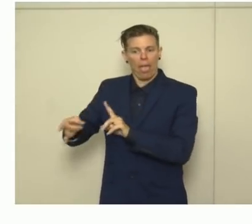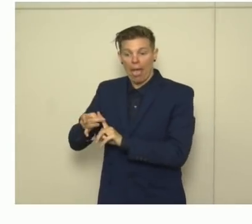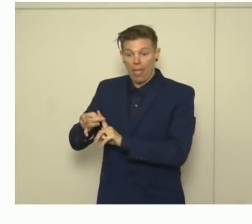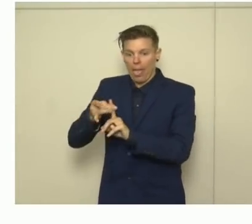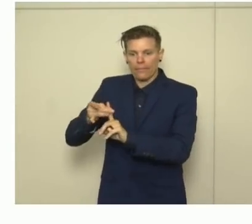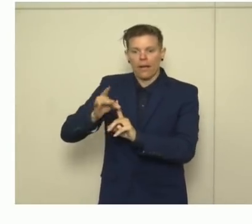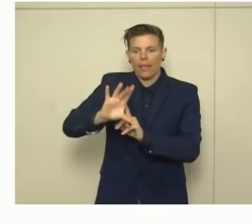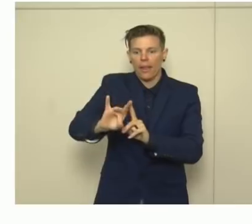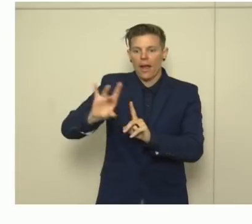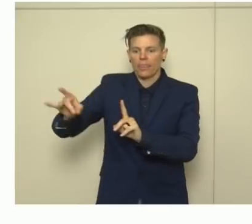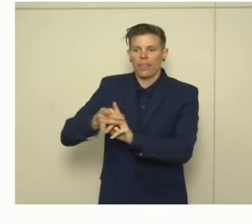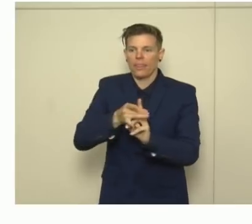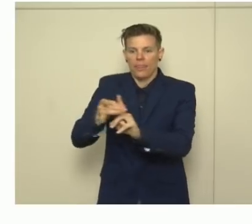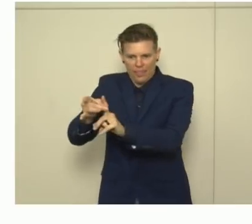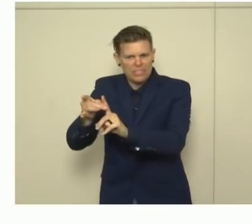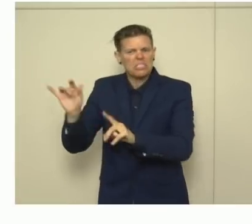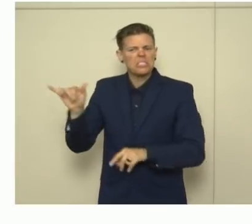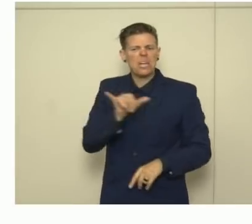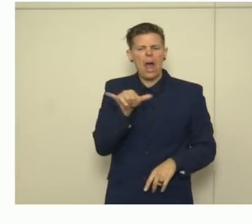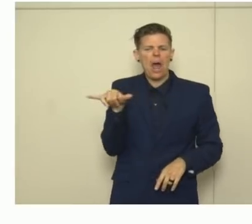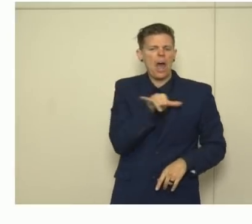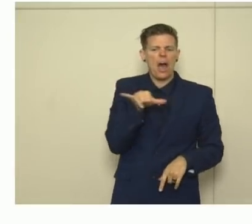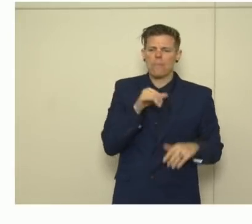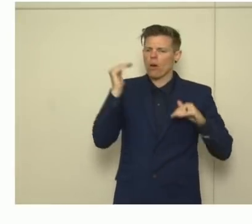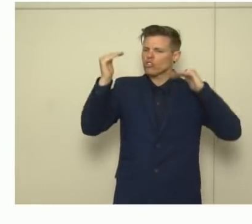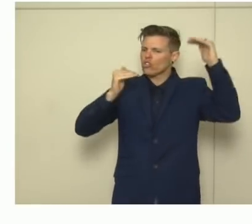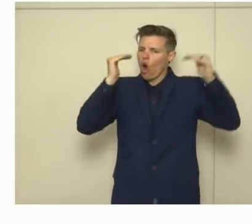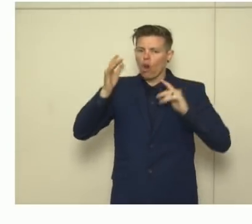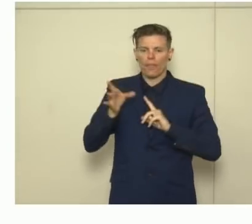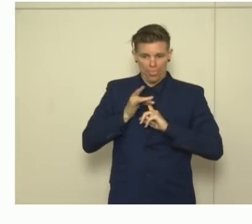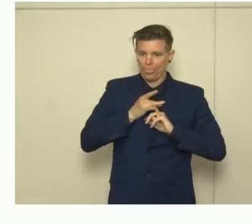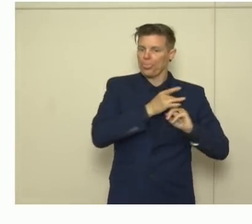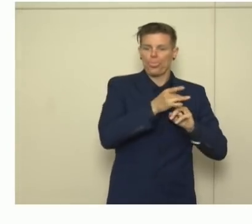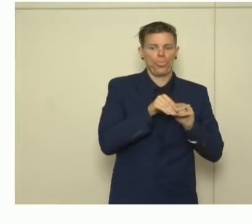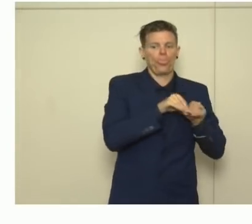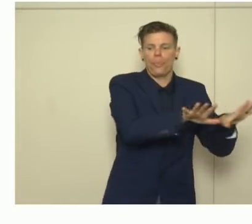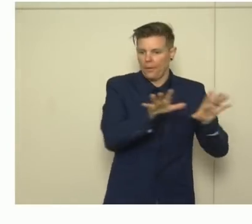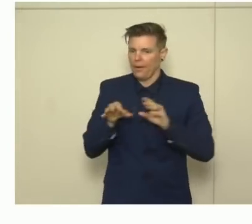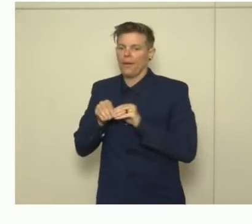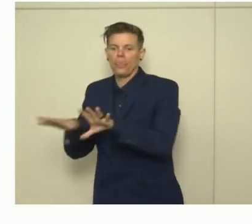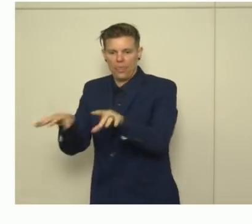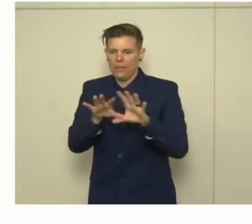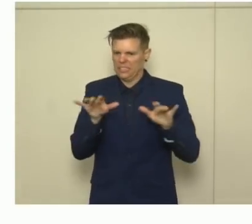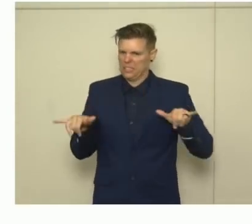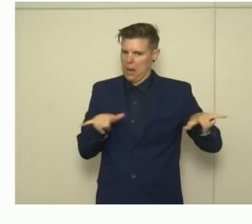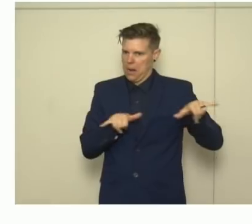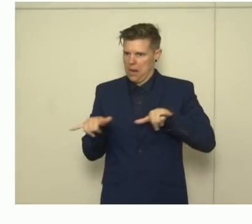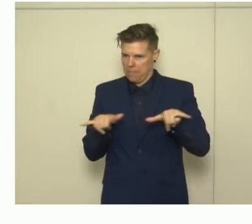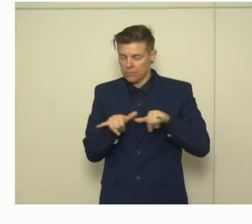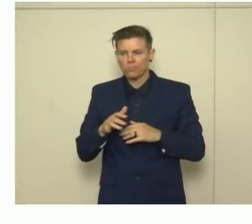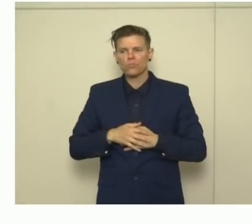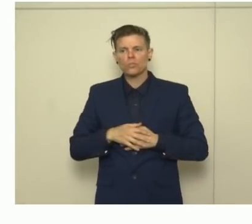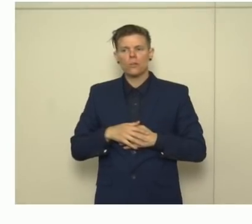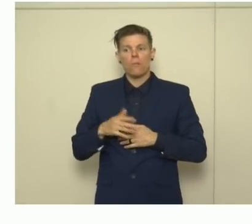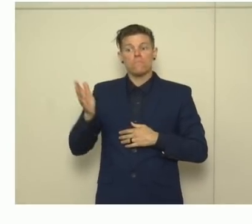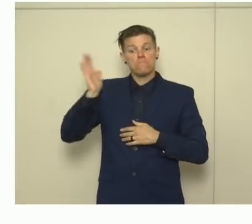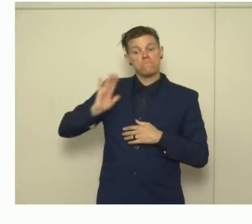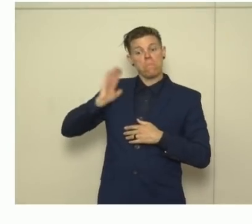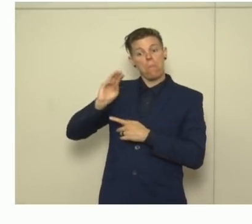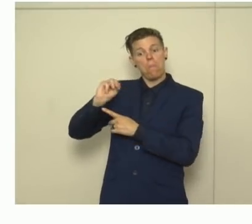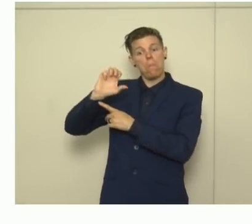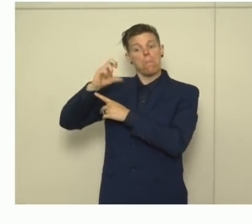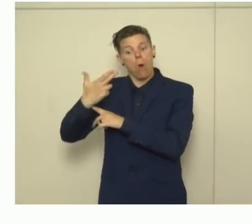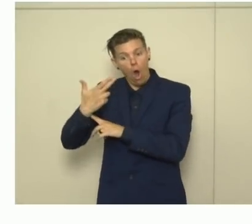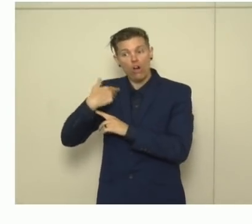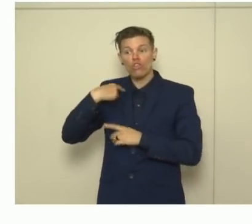about adults. Now, the public opinion and expert opinion about this back in March was the opposite. I think our state